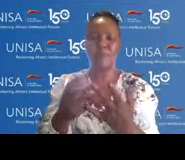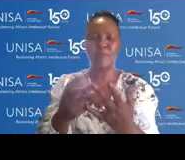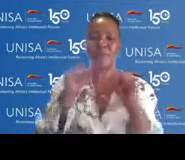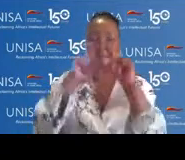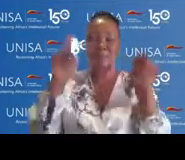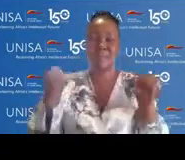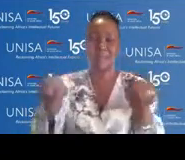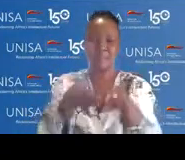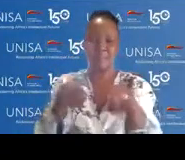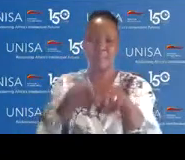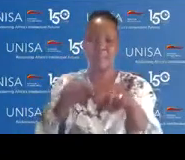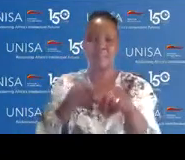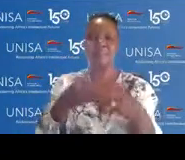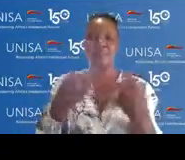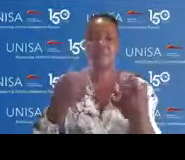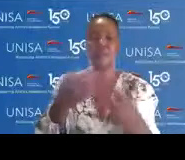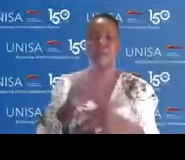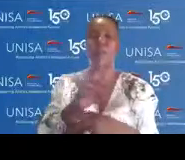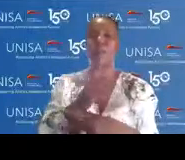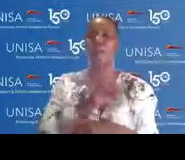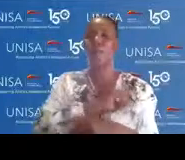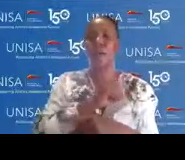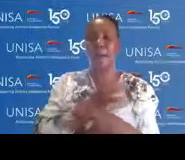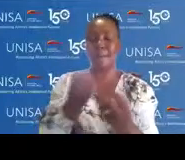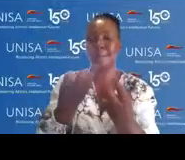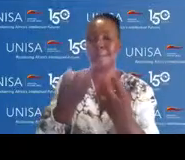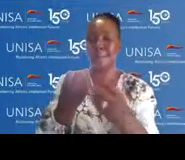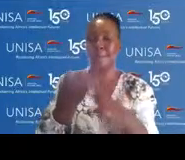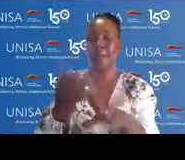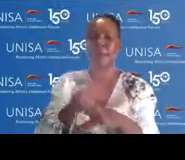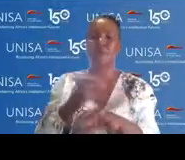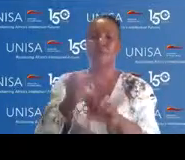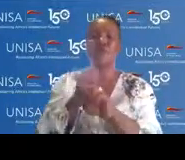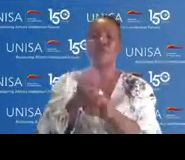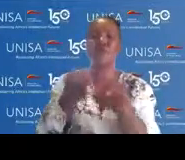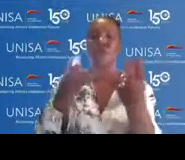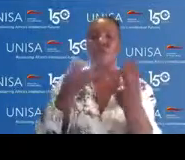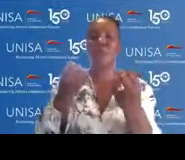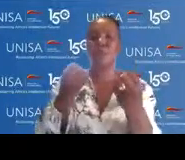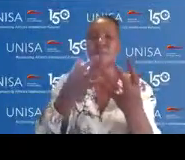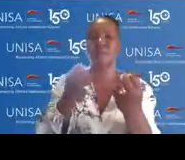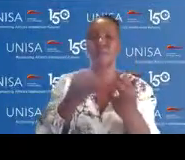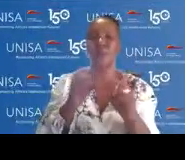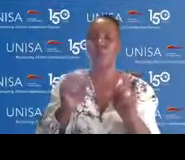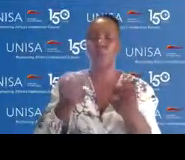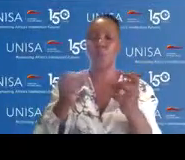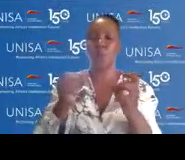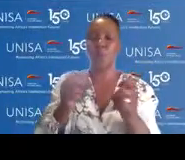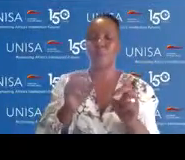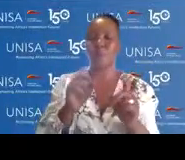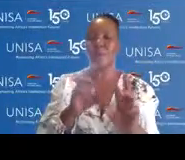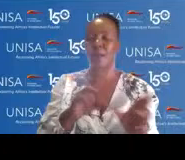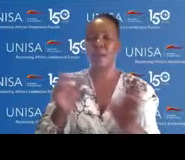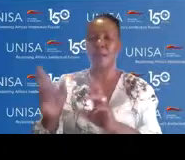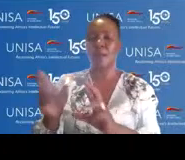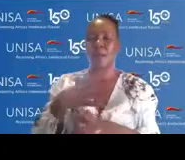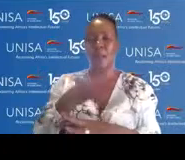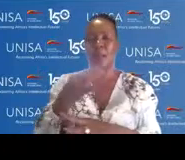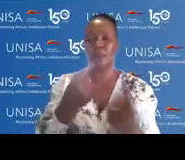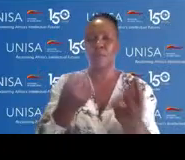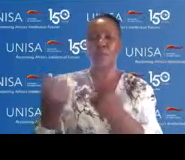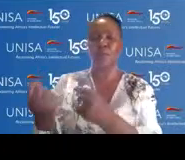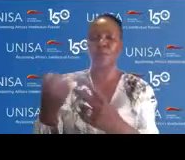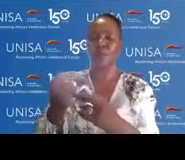grab because there's a lot of information that you can actually keep for yourself quickly that you can refer to. I love doing it actually, like the shopping list.